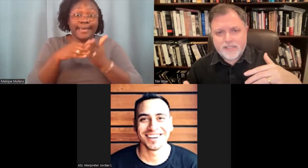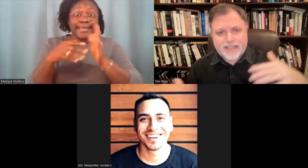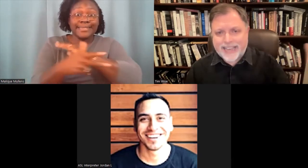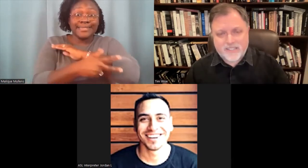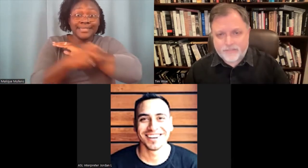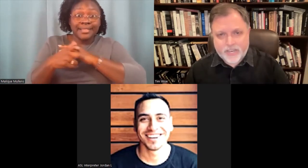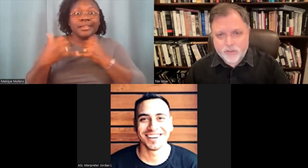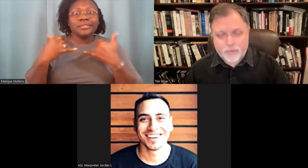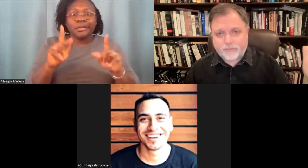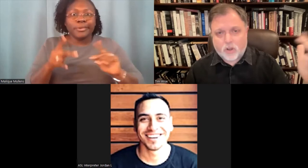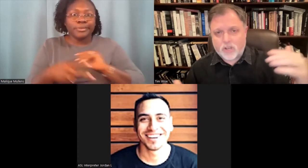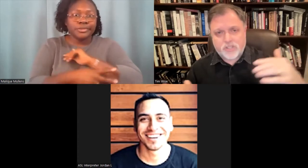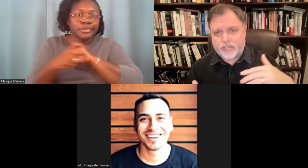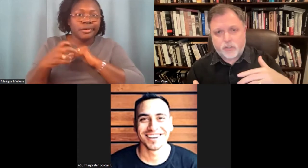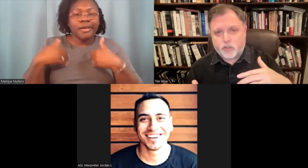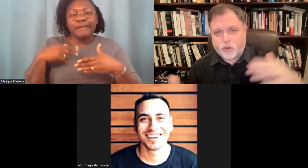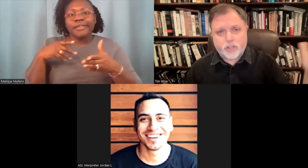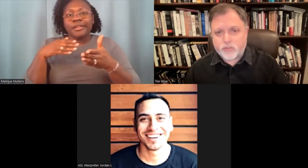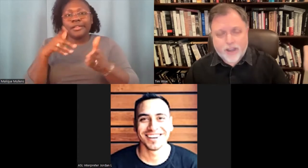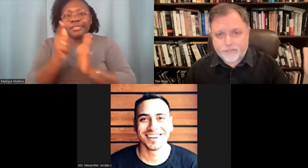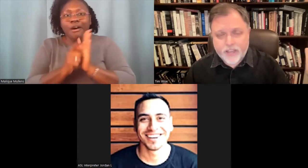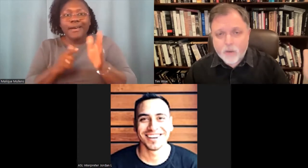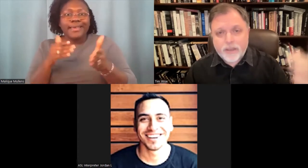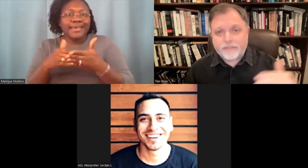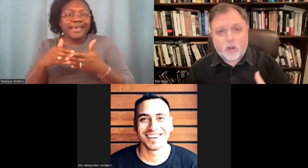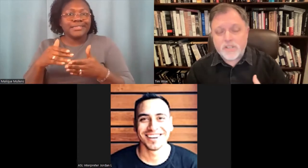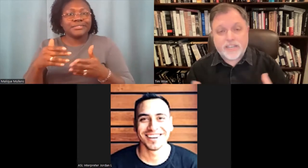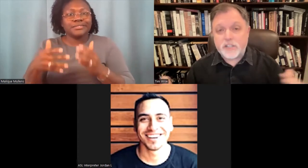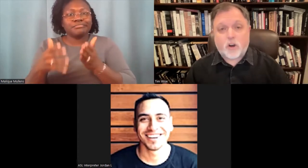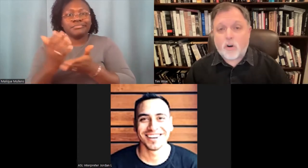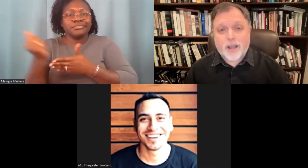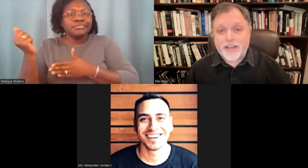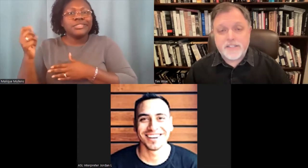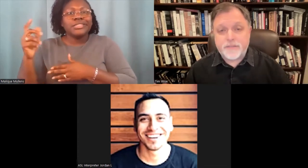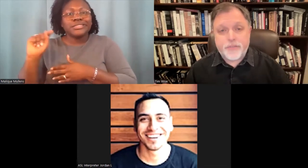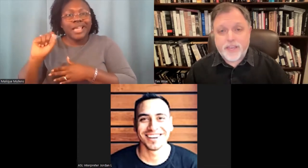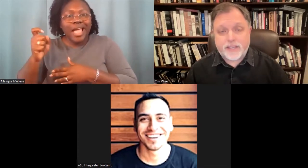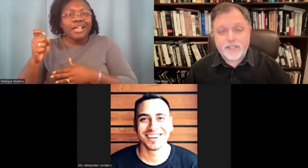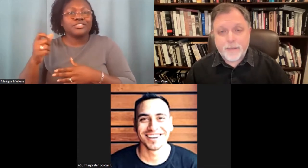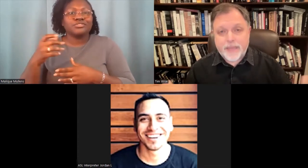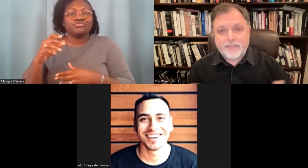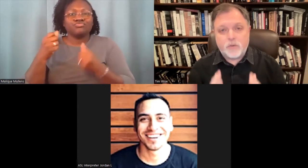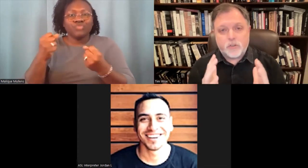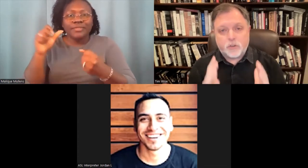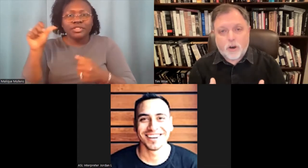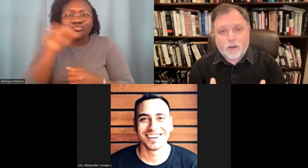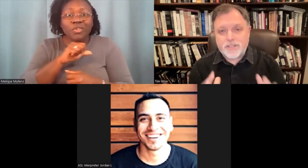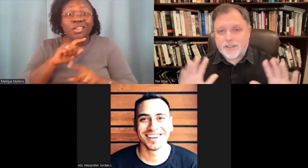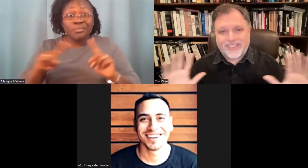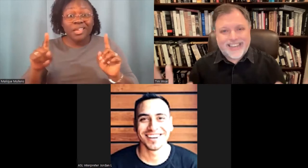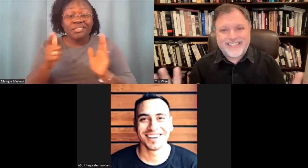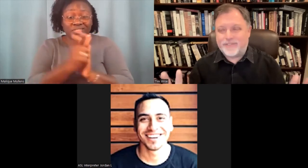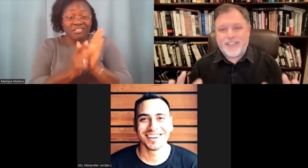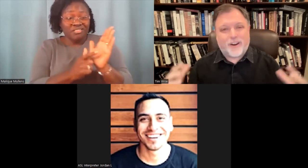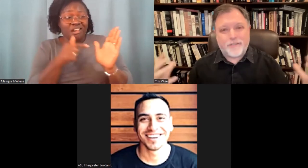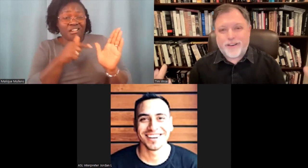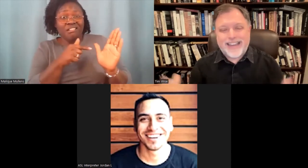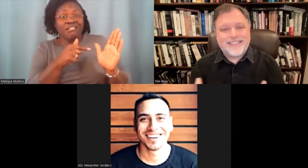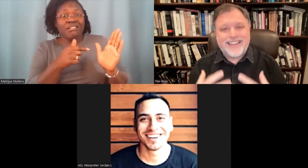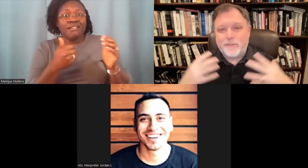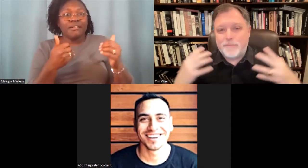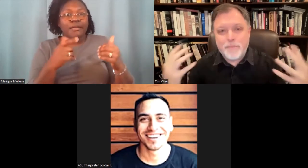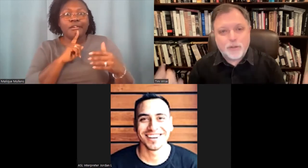against tax evasion. We have laws against drunk driving. We have laws against all kinds of things. And those laws collectively